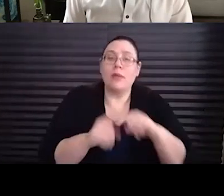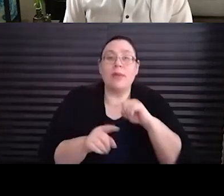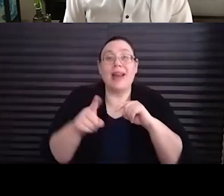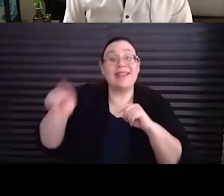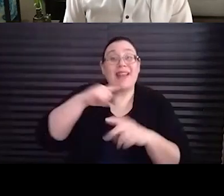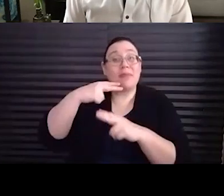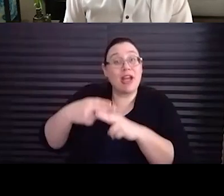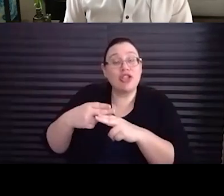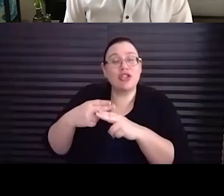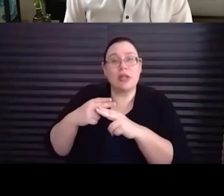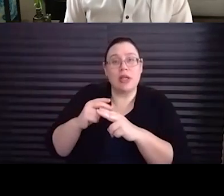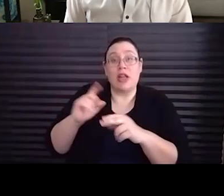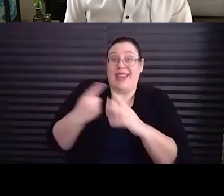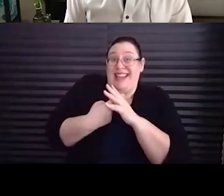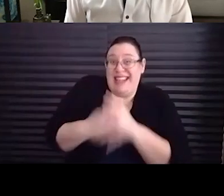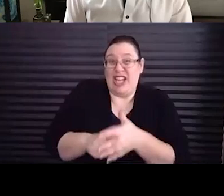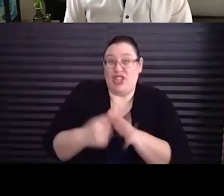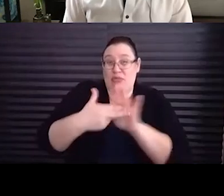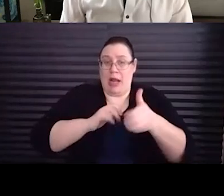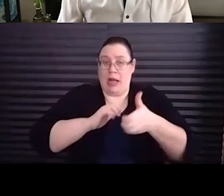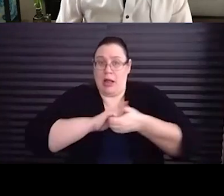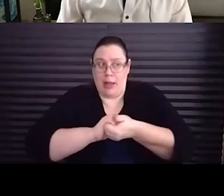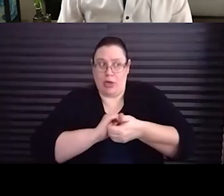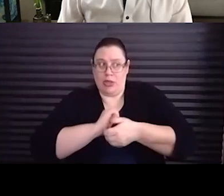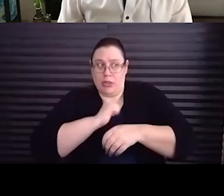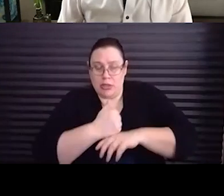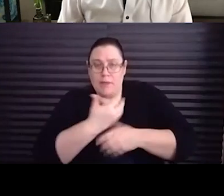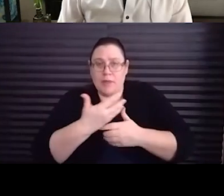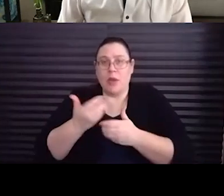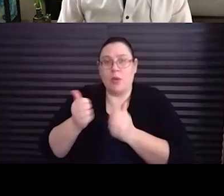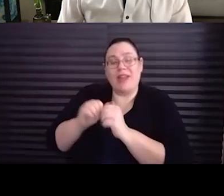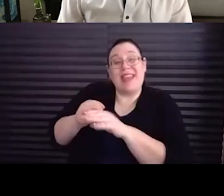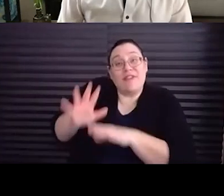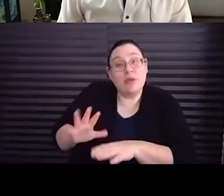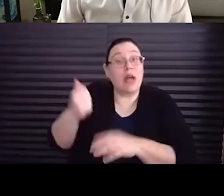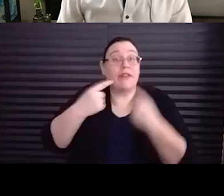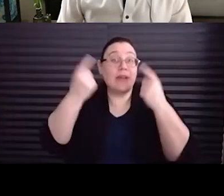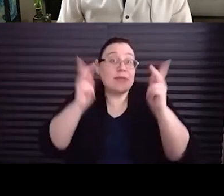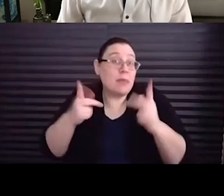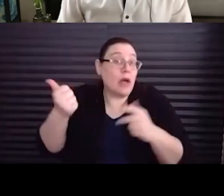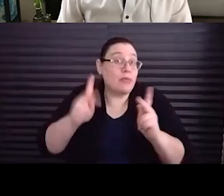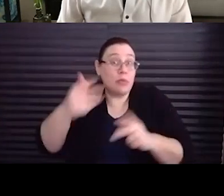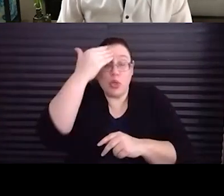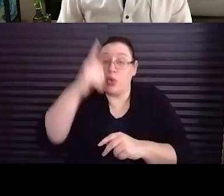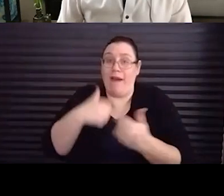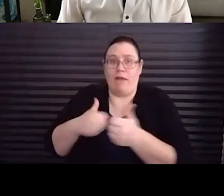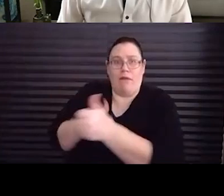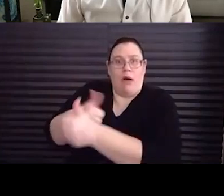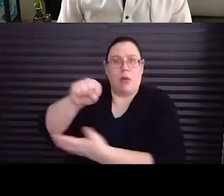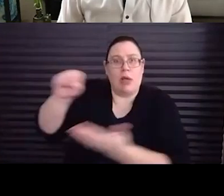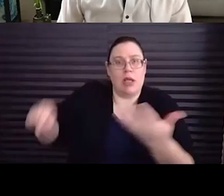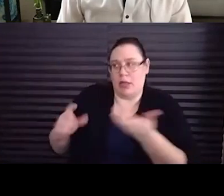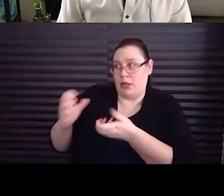up with those initial brand collaborations, setting yourself up with influencers or other celebrities or people that you know that have a following, and doing